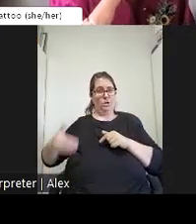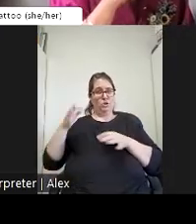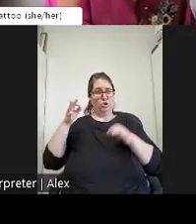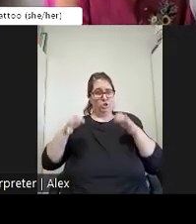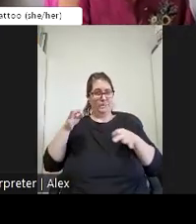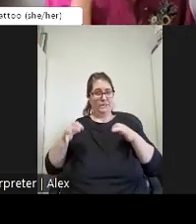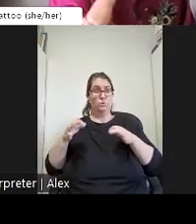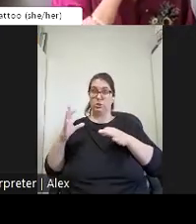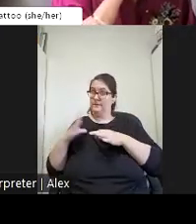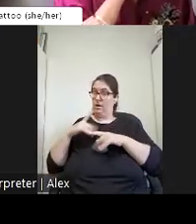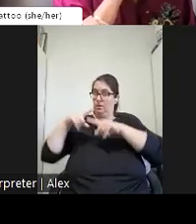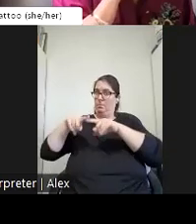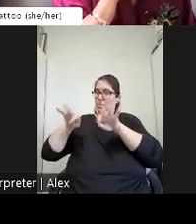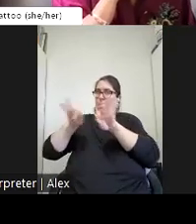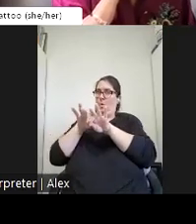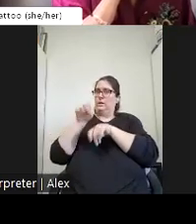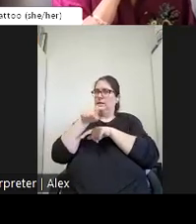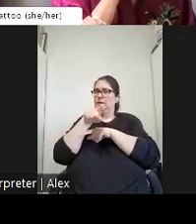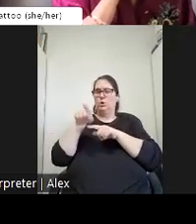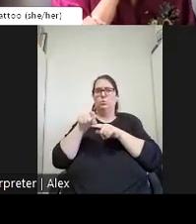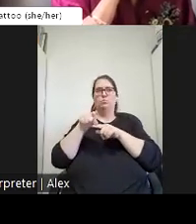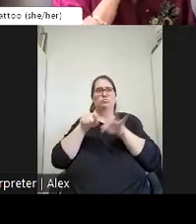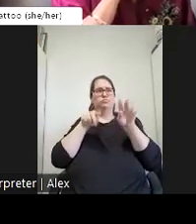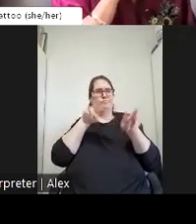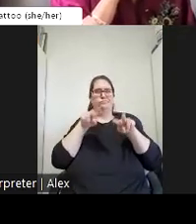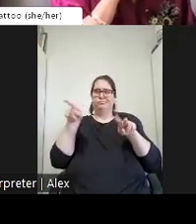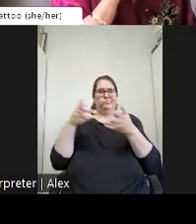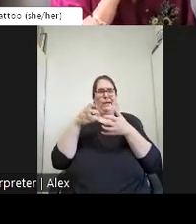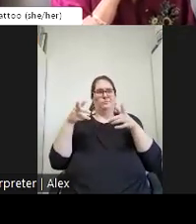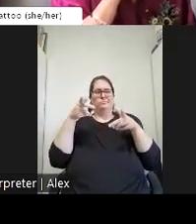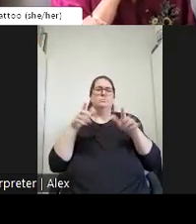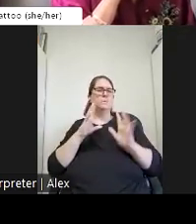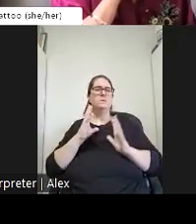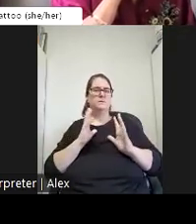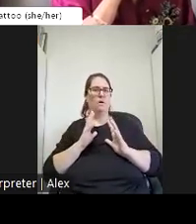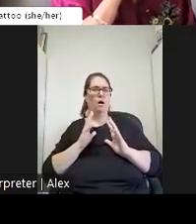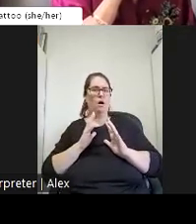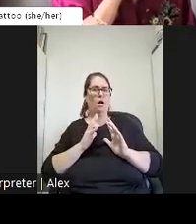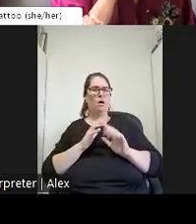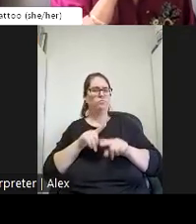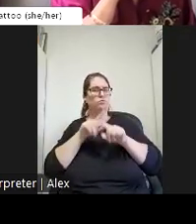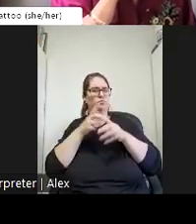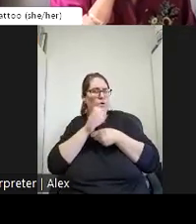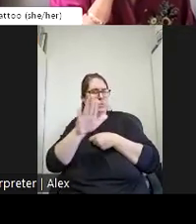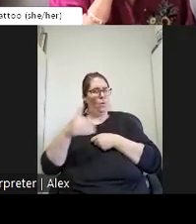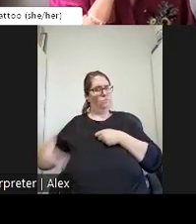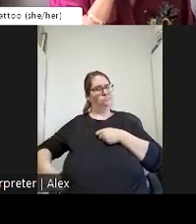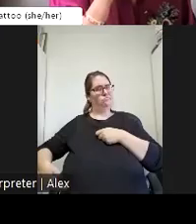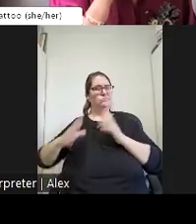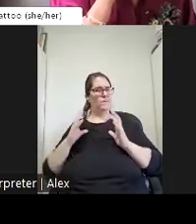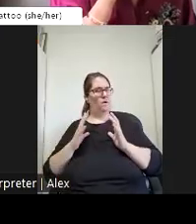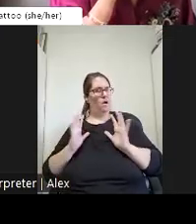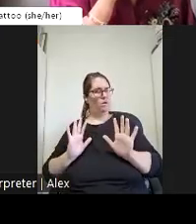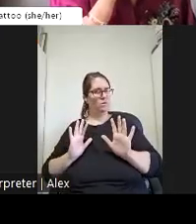relied on. In fact, throughout the tool, we give the script around that people as service providers or professionals and experts